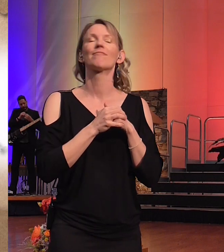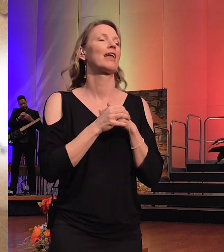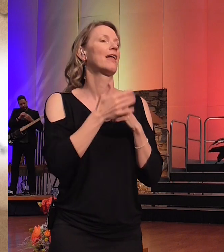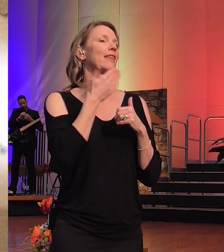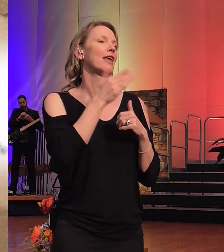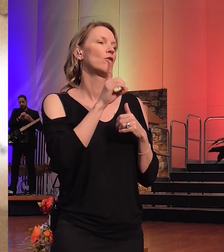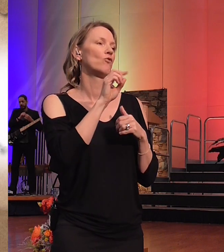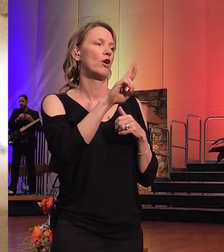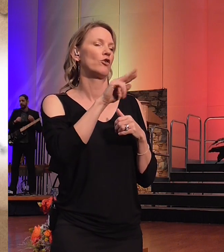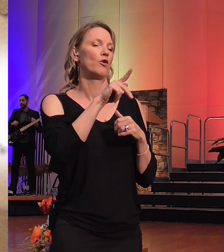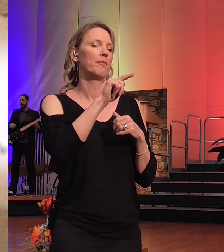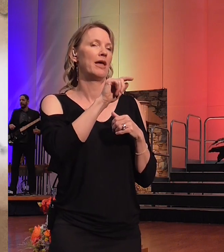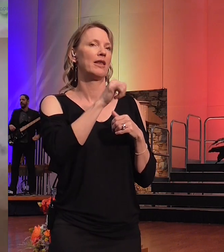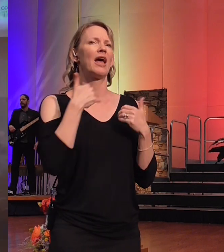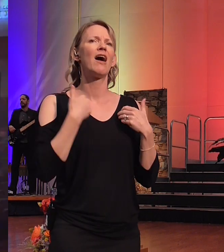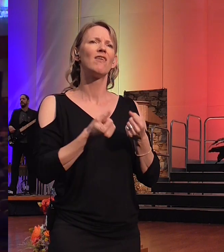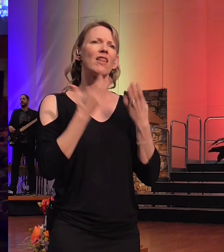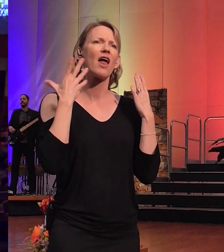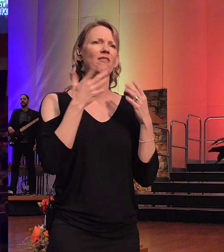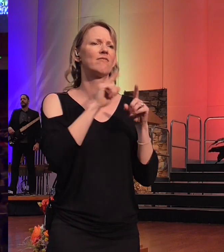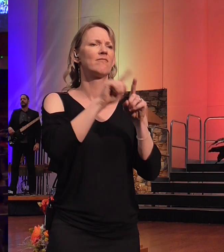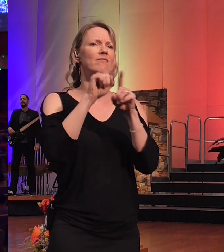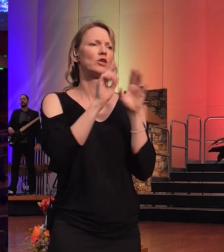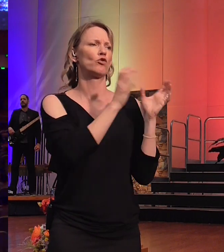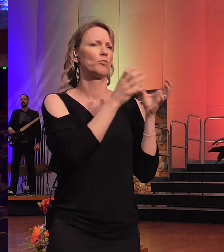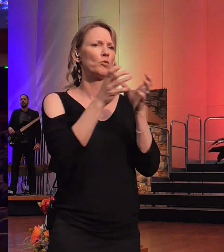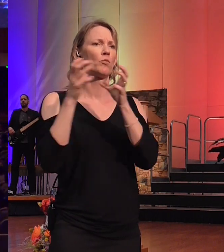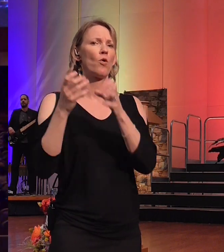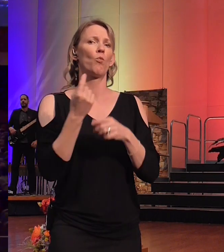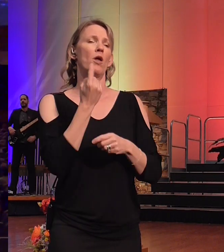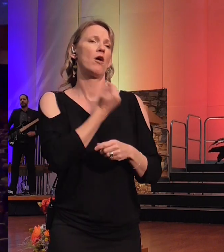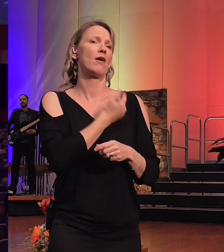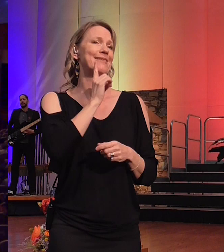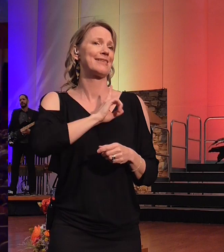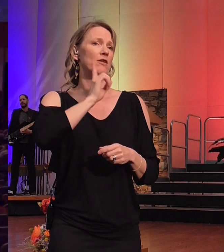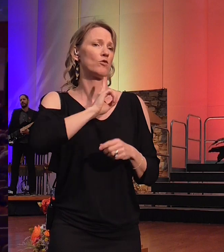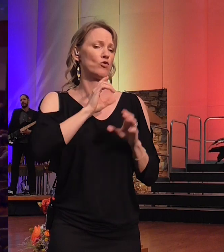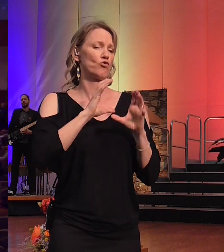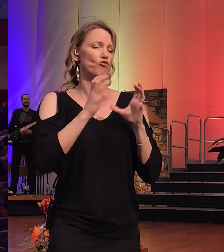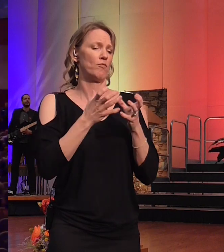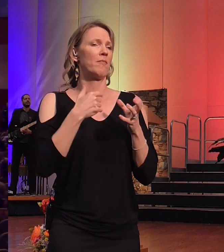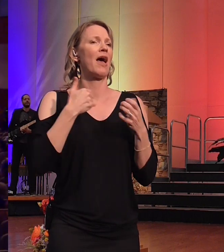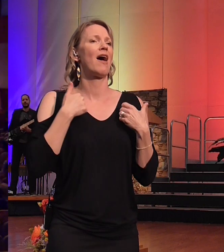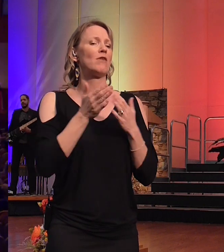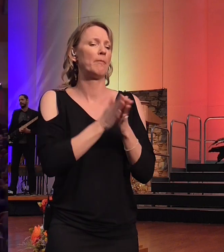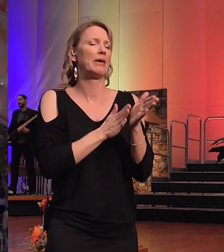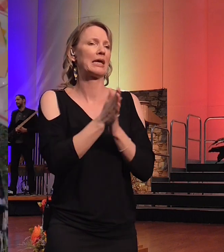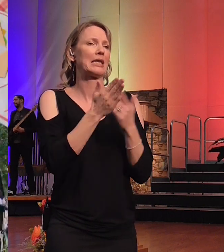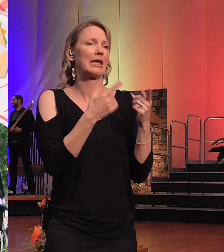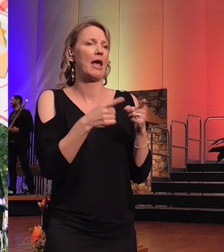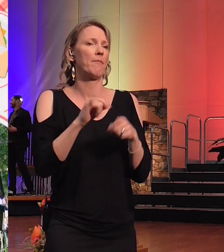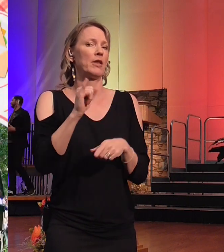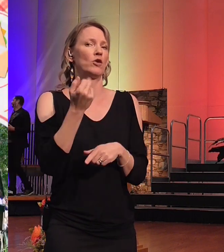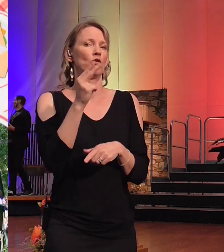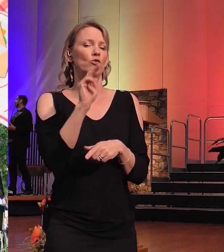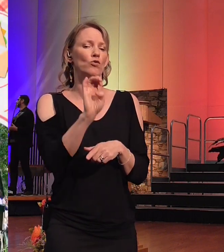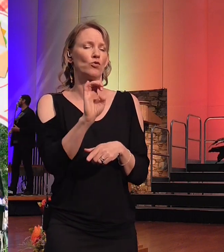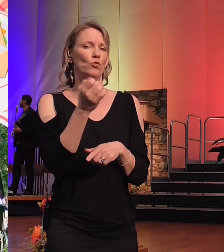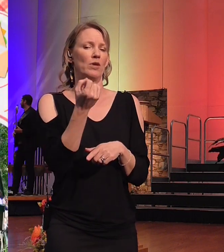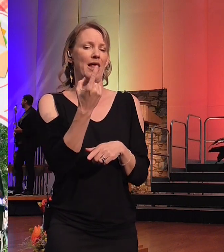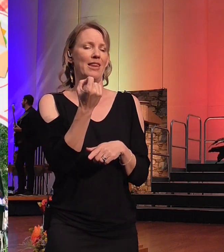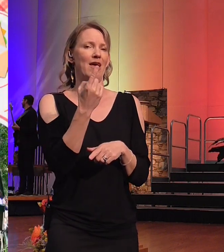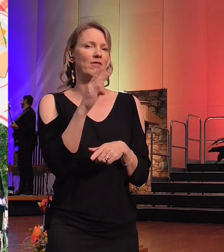Thank you, Dr. Patty. We have lots of wonderful affinity groups here. One of them is our singles group, and they have a picnic coming up on